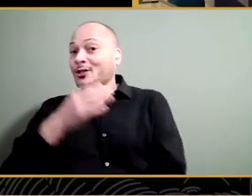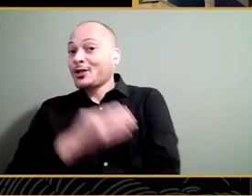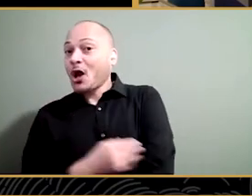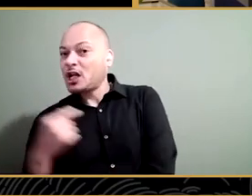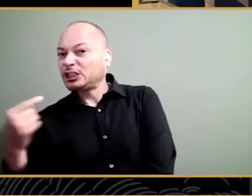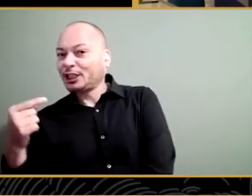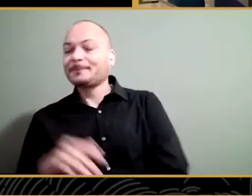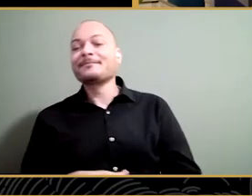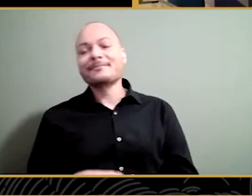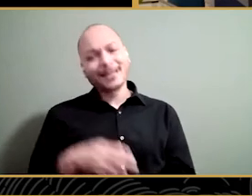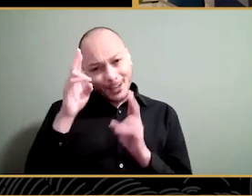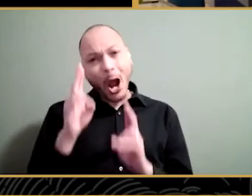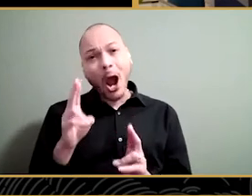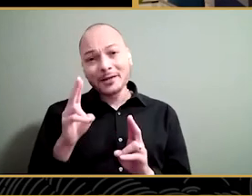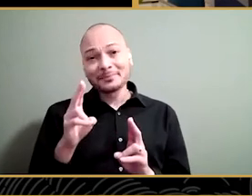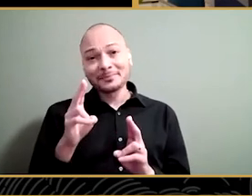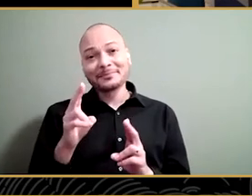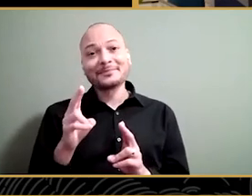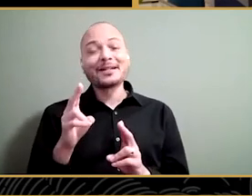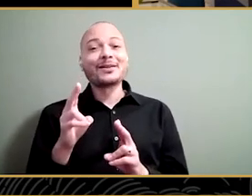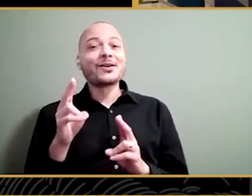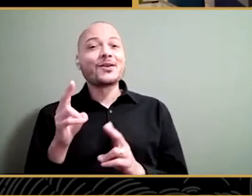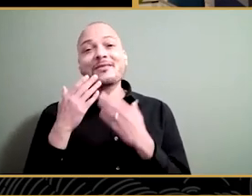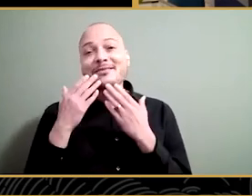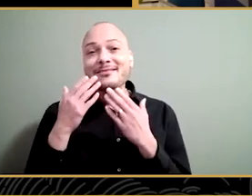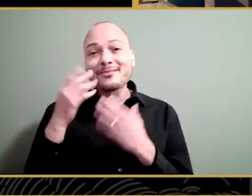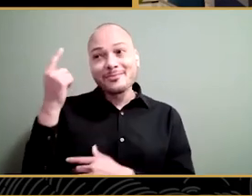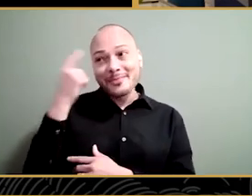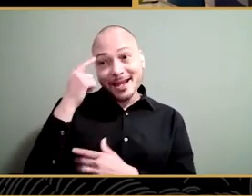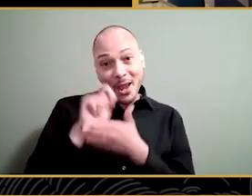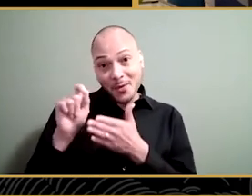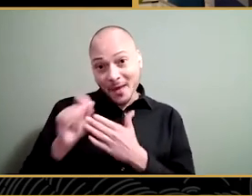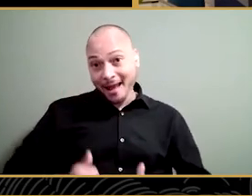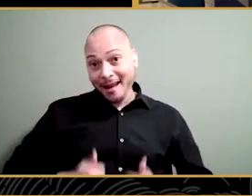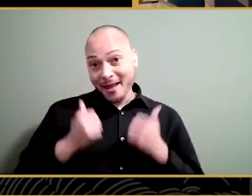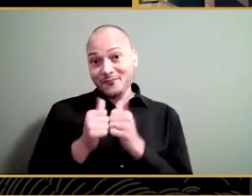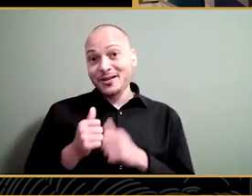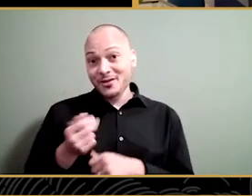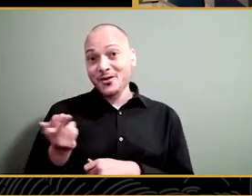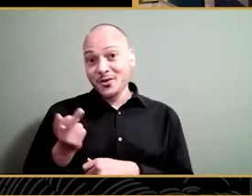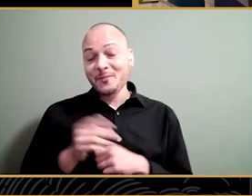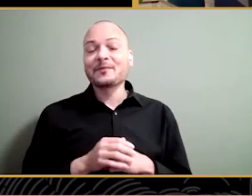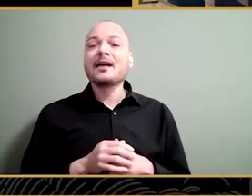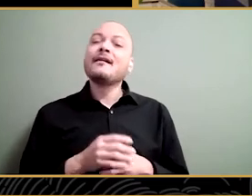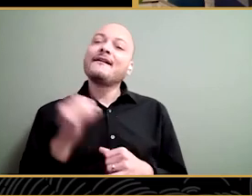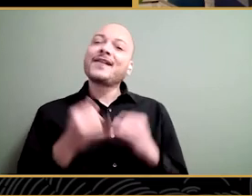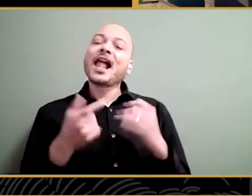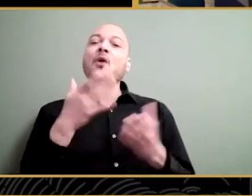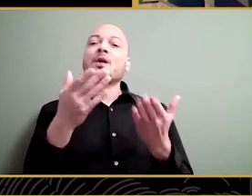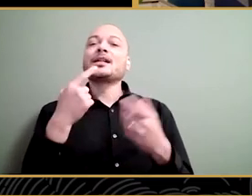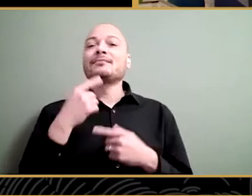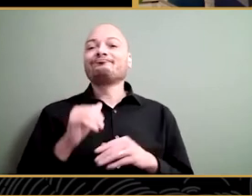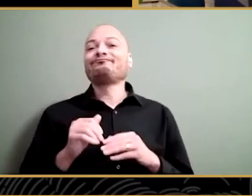daughter, Ji It's an honor to think and write and live with you Finally, I